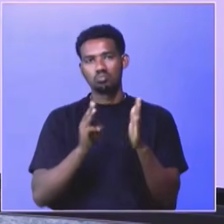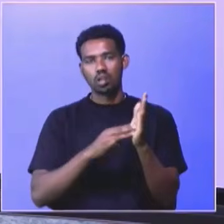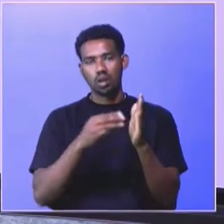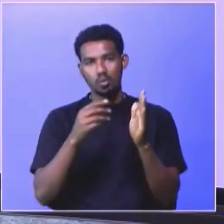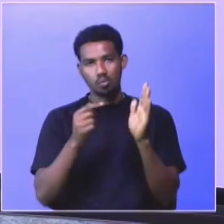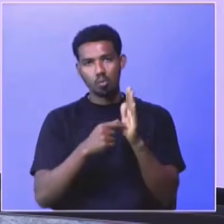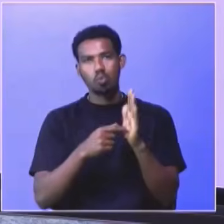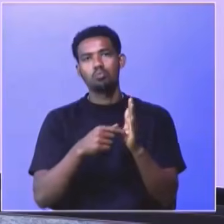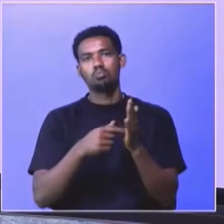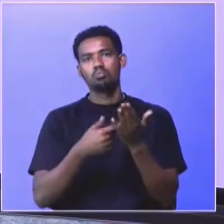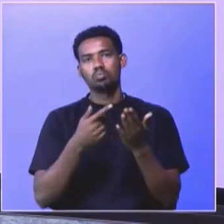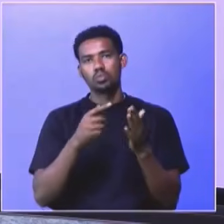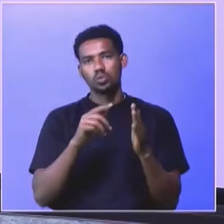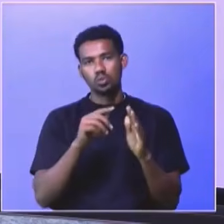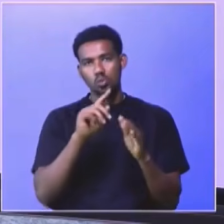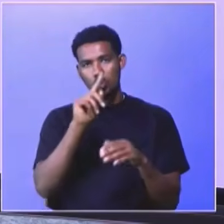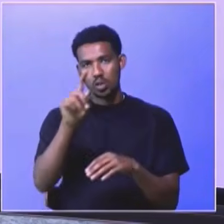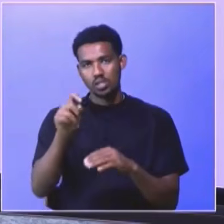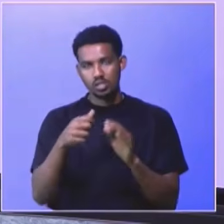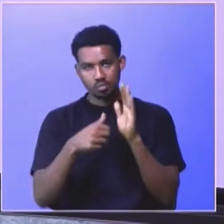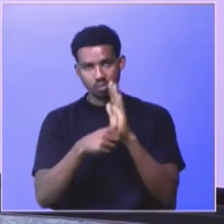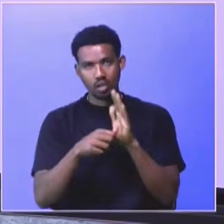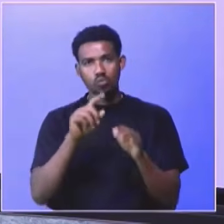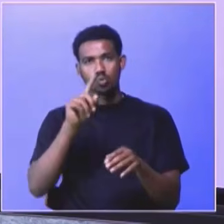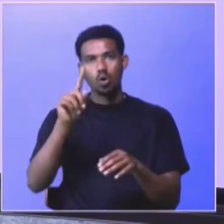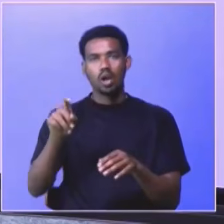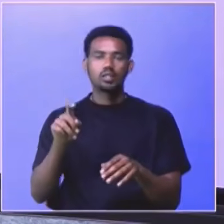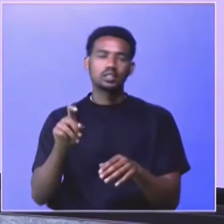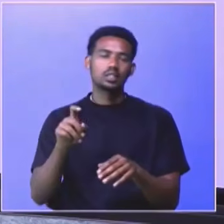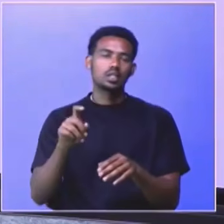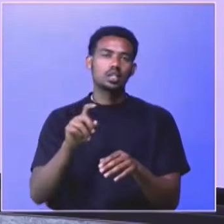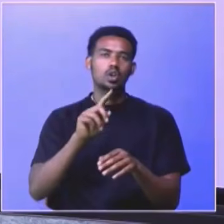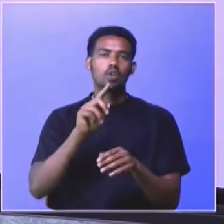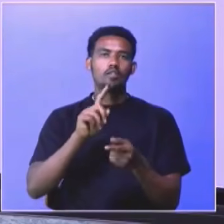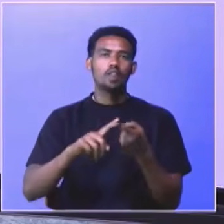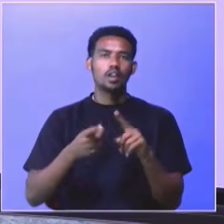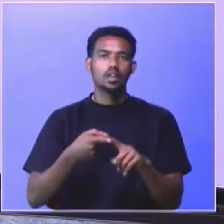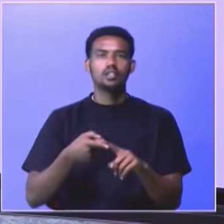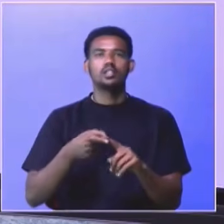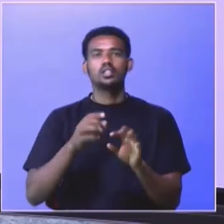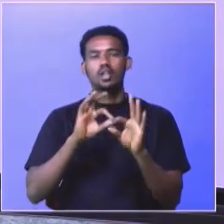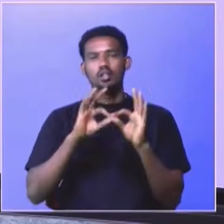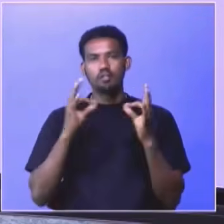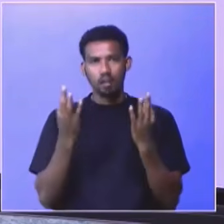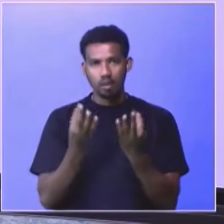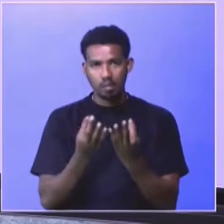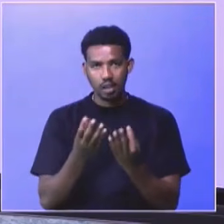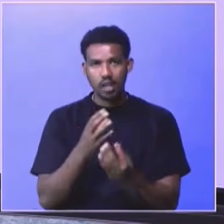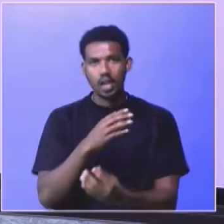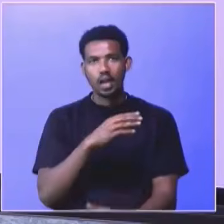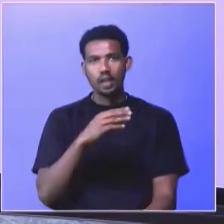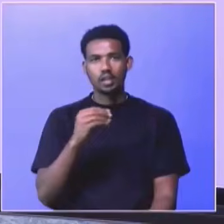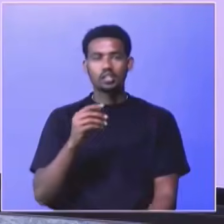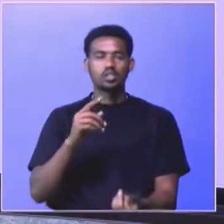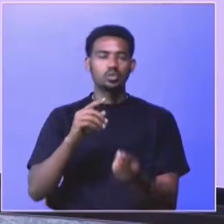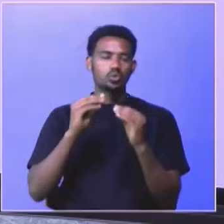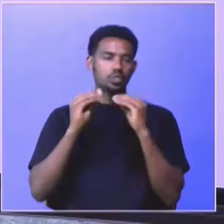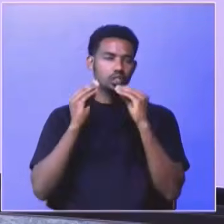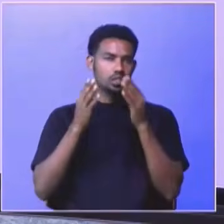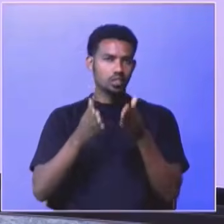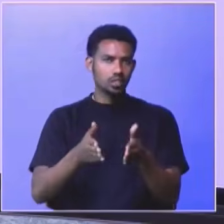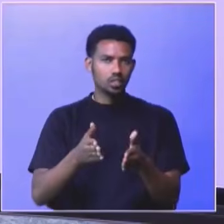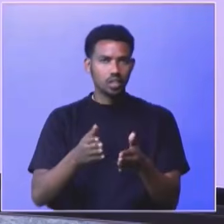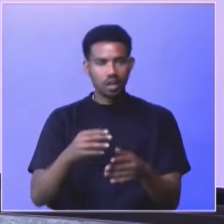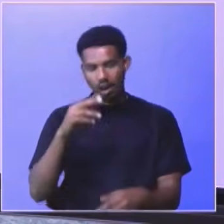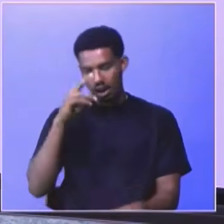also question mark to ask the condition of your friend or your partner and also your teacher. So,